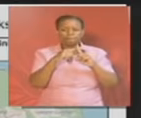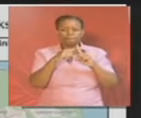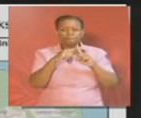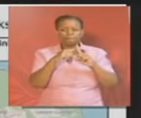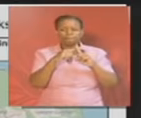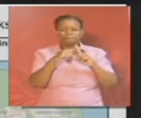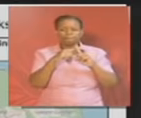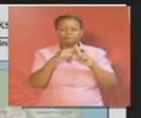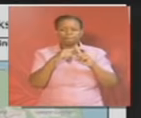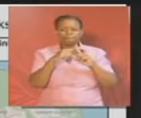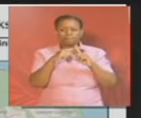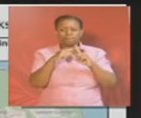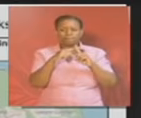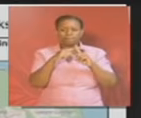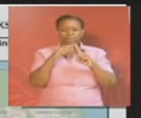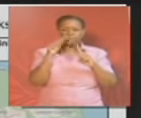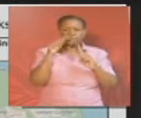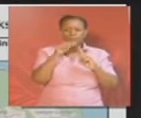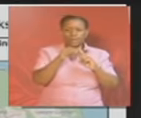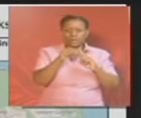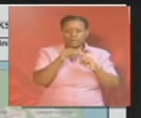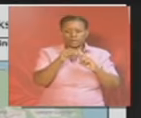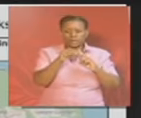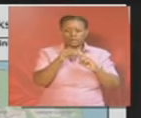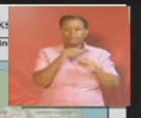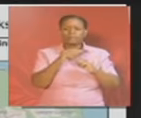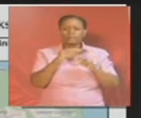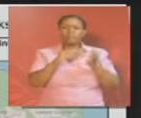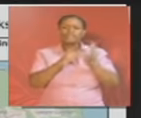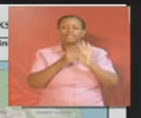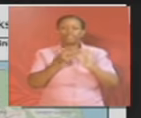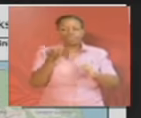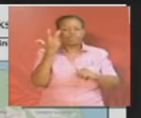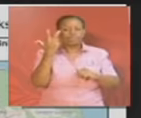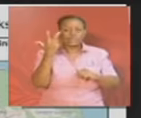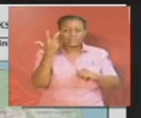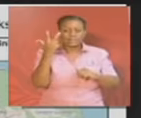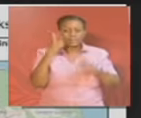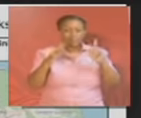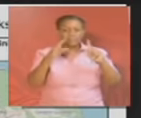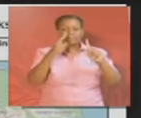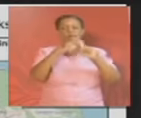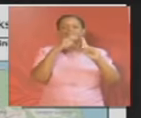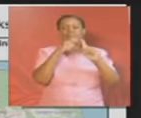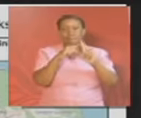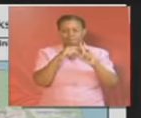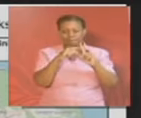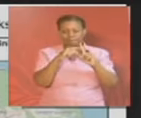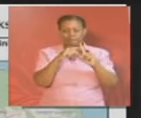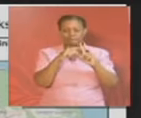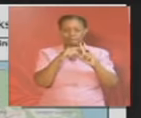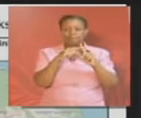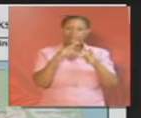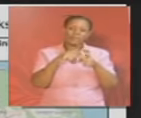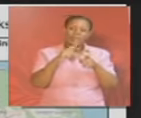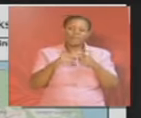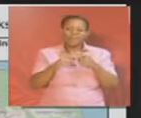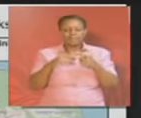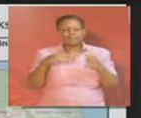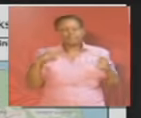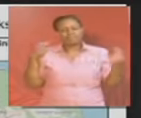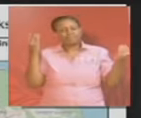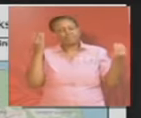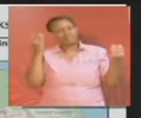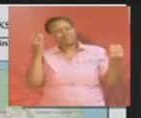the significant increase in cases between then and now, we changed the criteria slightly to identify these clusters